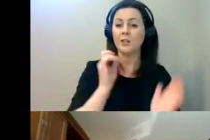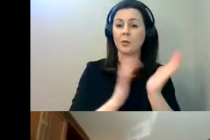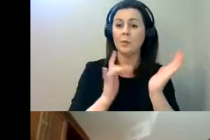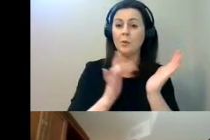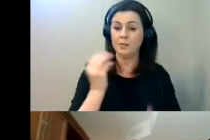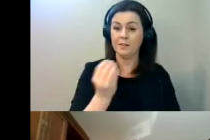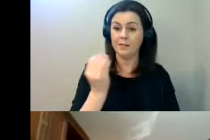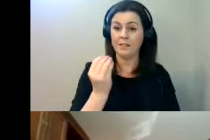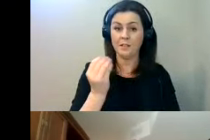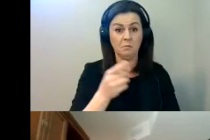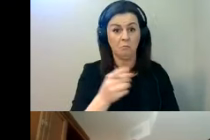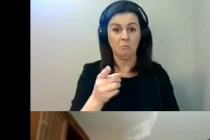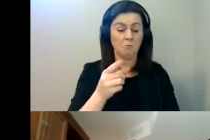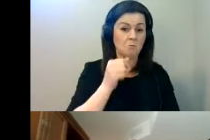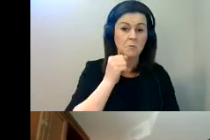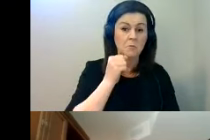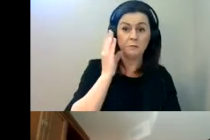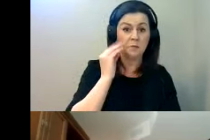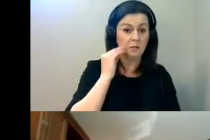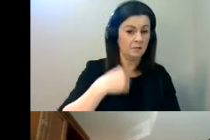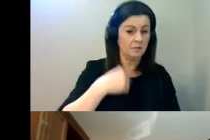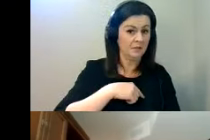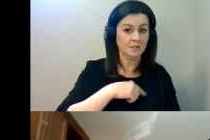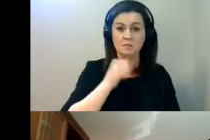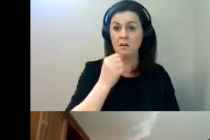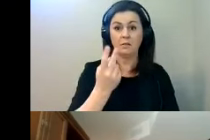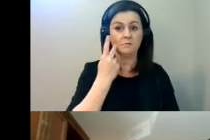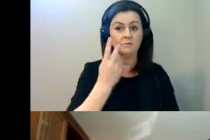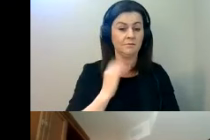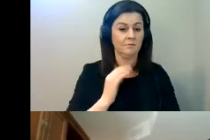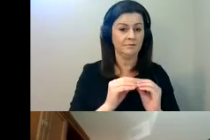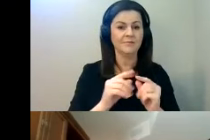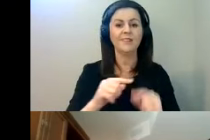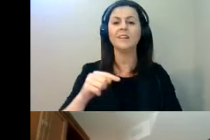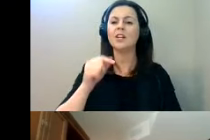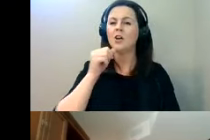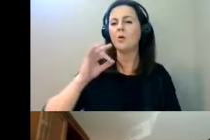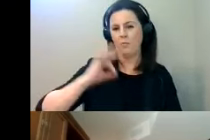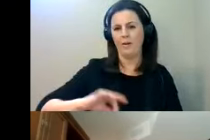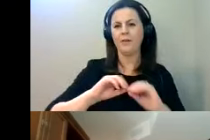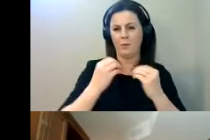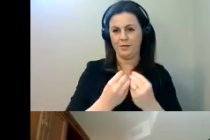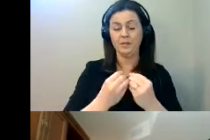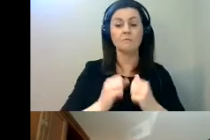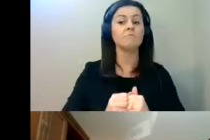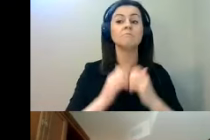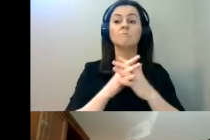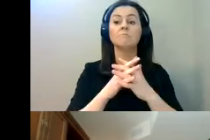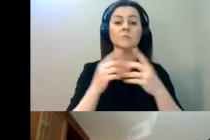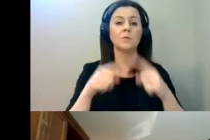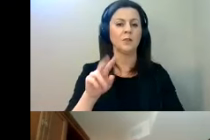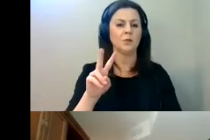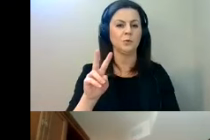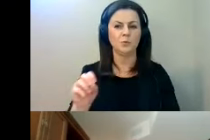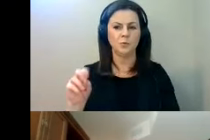our sessions in the past, we are a nonprofit organization, have been established in 2002. And really our vision is to